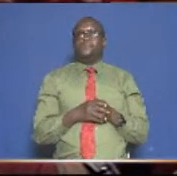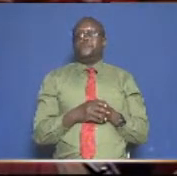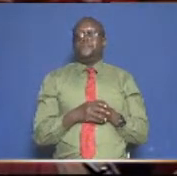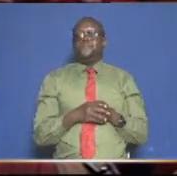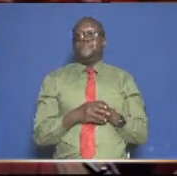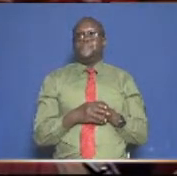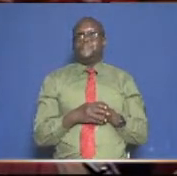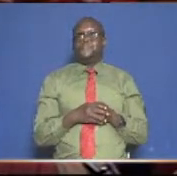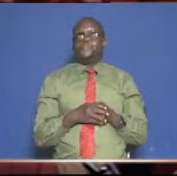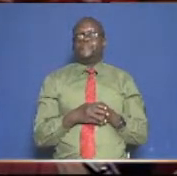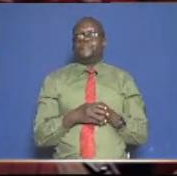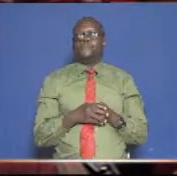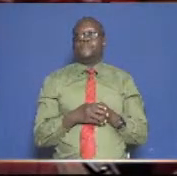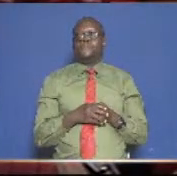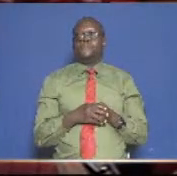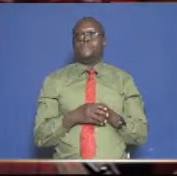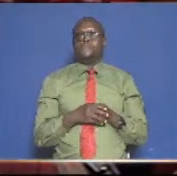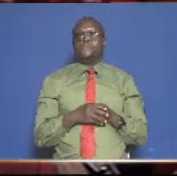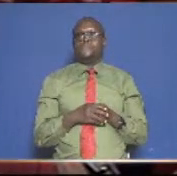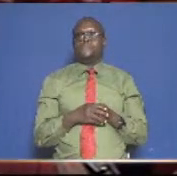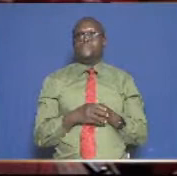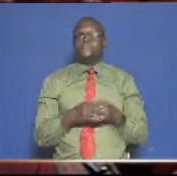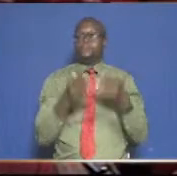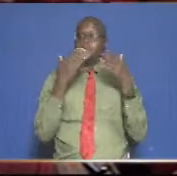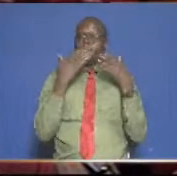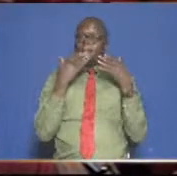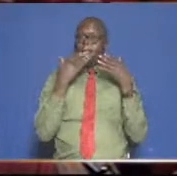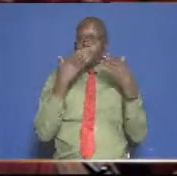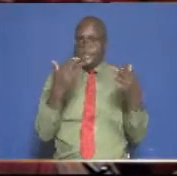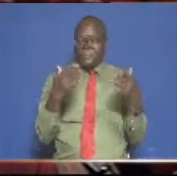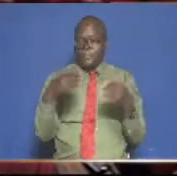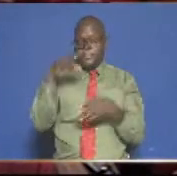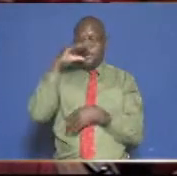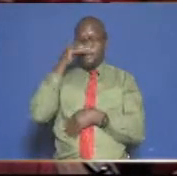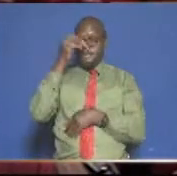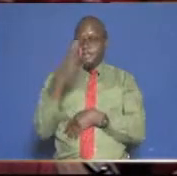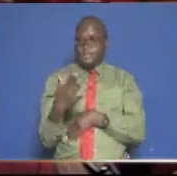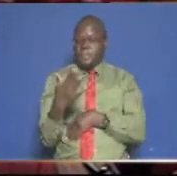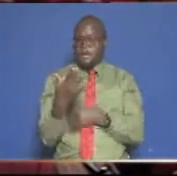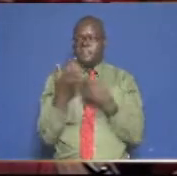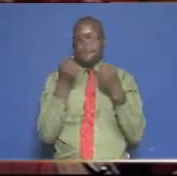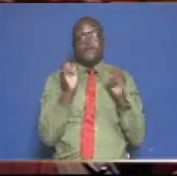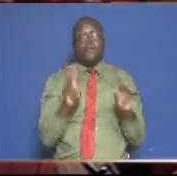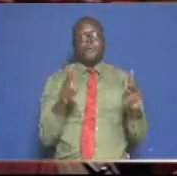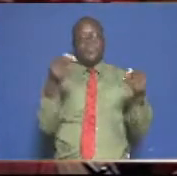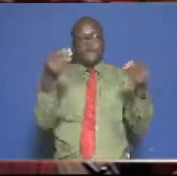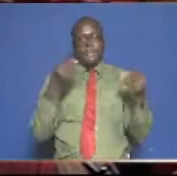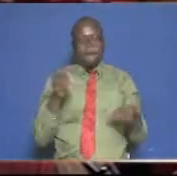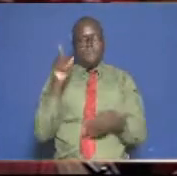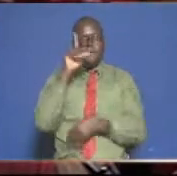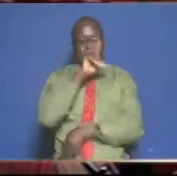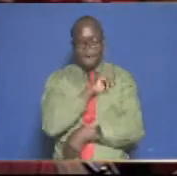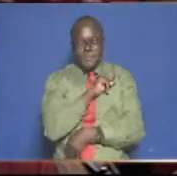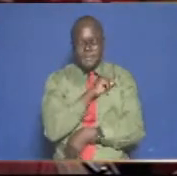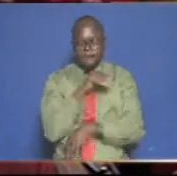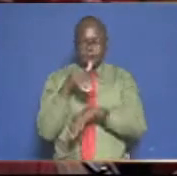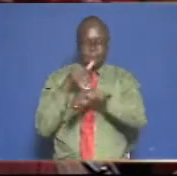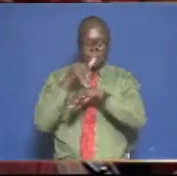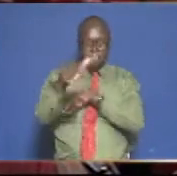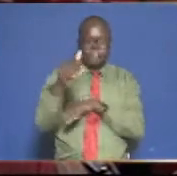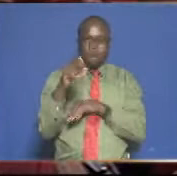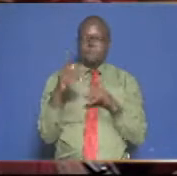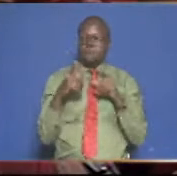Mr. Speaker, sir, I'd like to thank you for giving me this opportunity to send my message